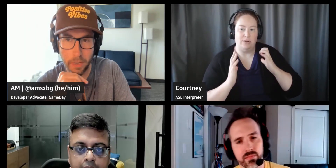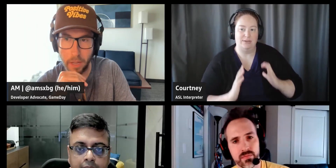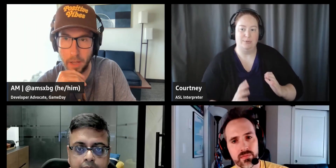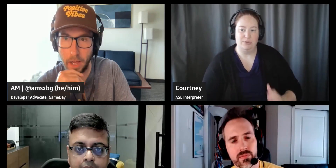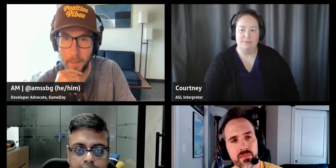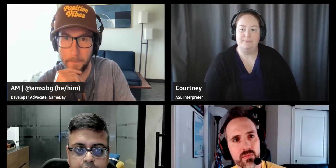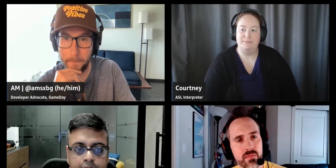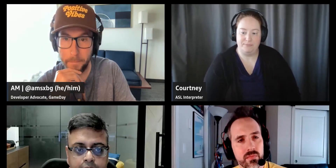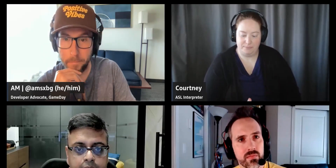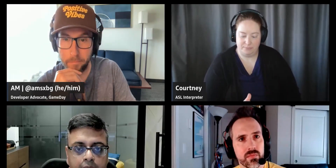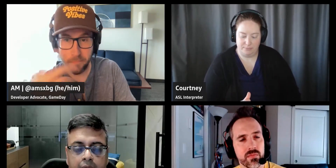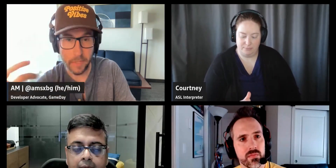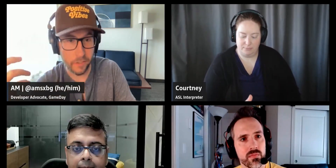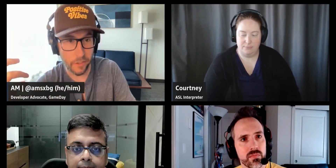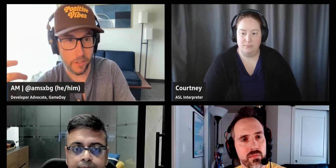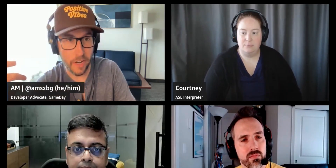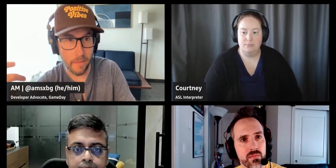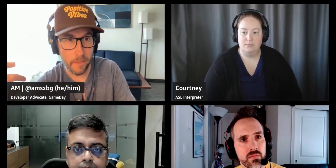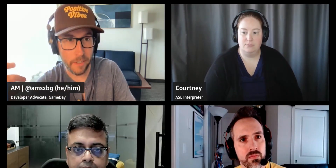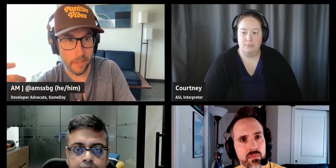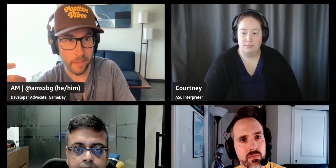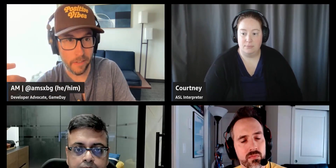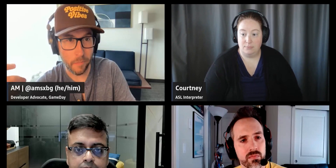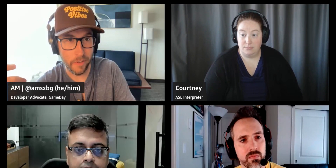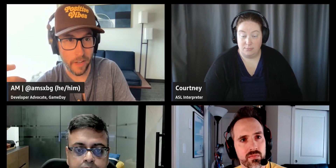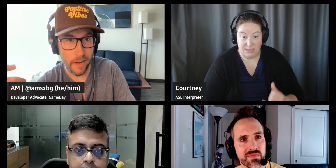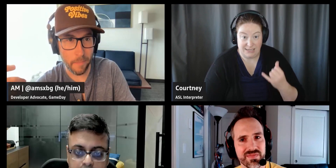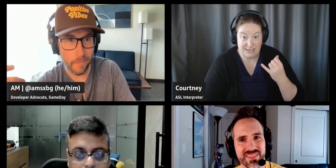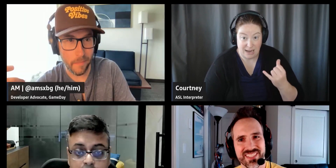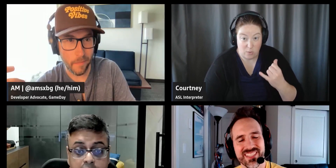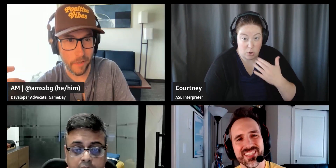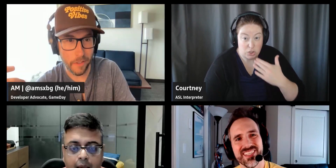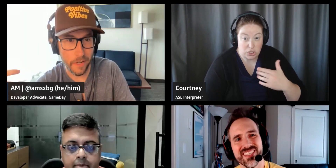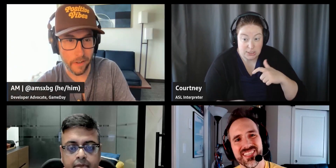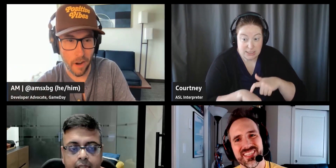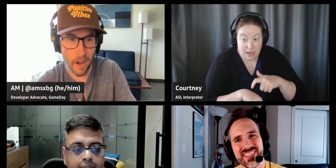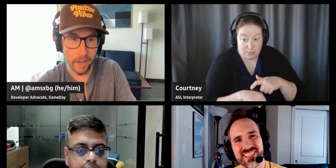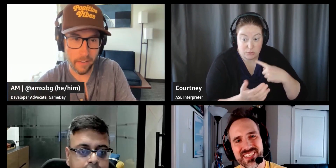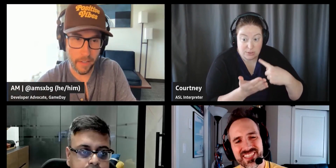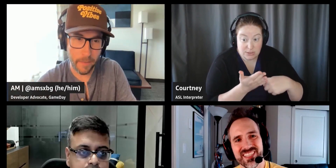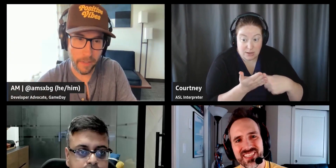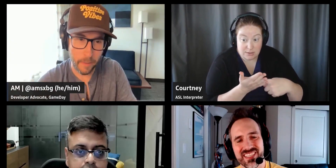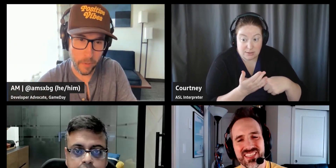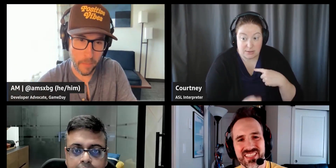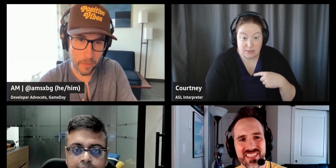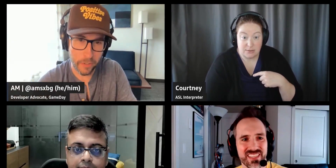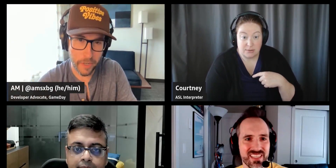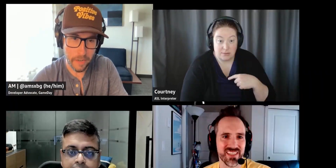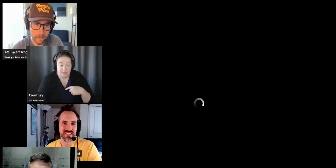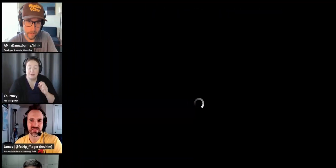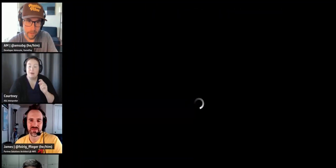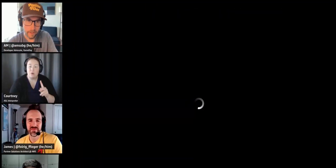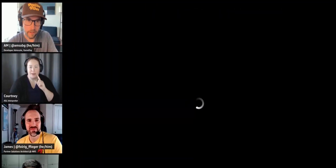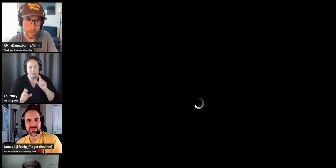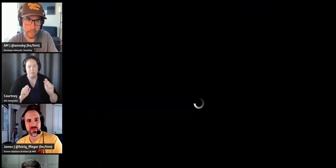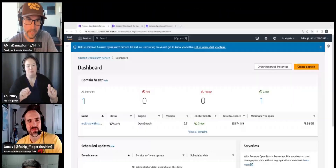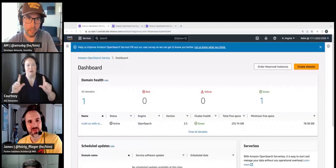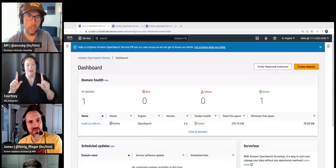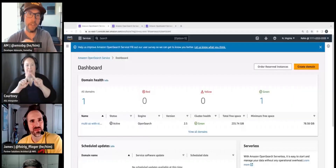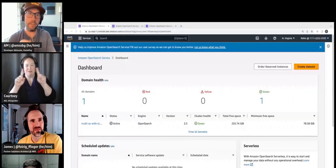Cool. Is it a good time to bring that up? Yeah. What do you think? Absolutely. All right, let me bring up your screen.